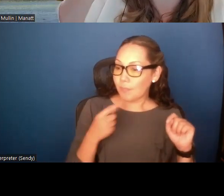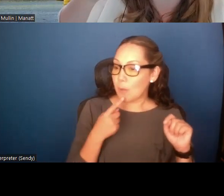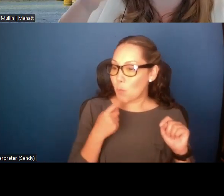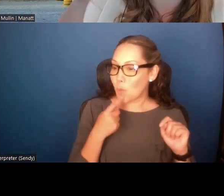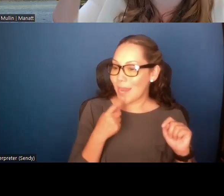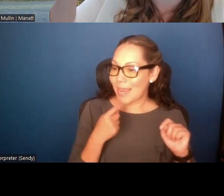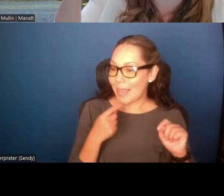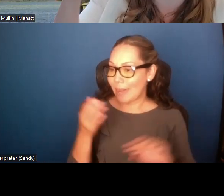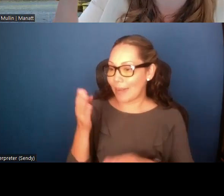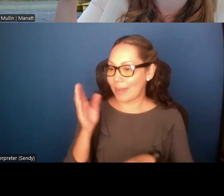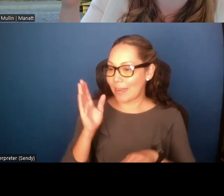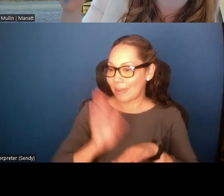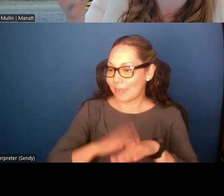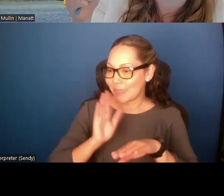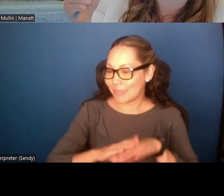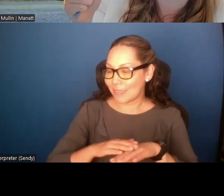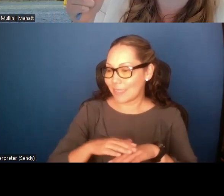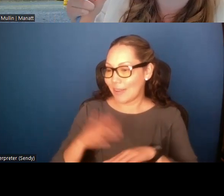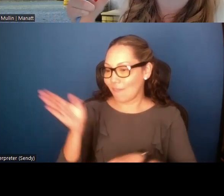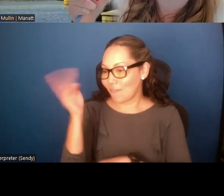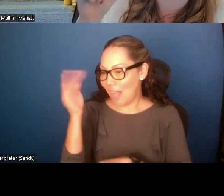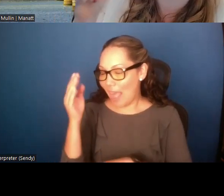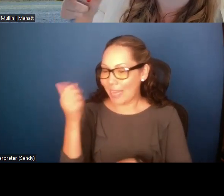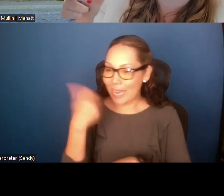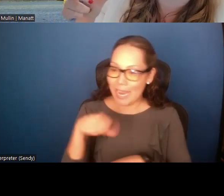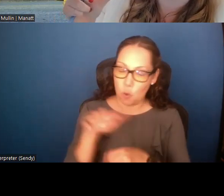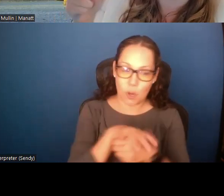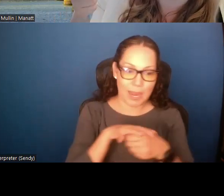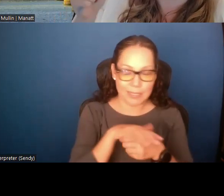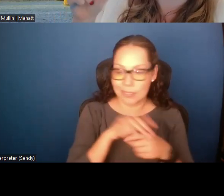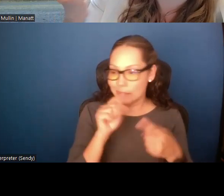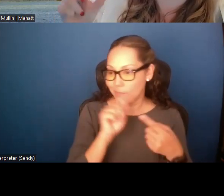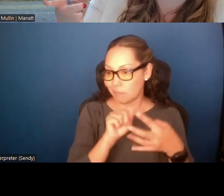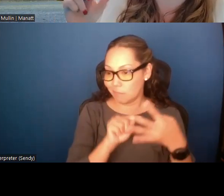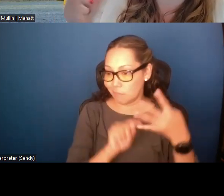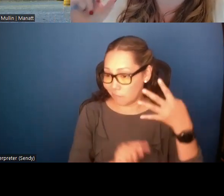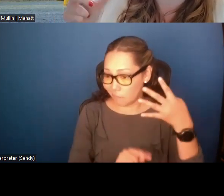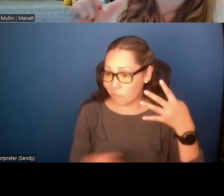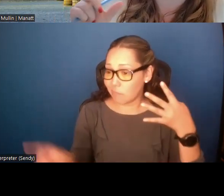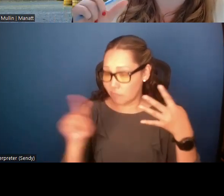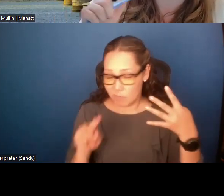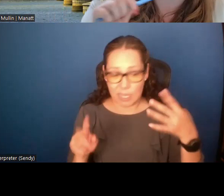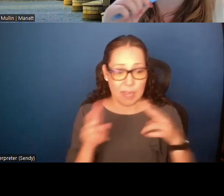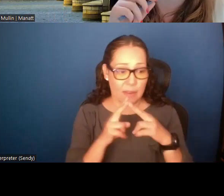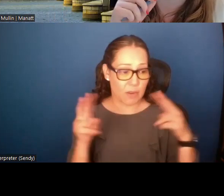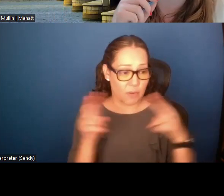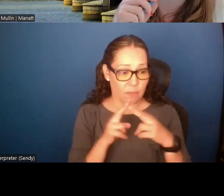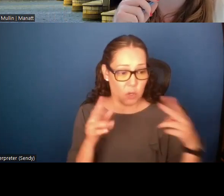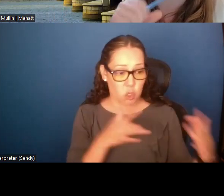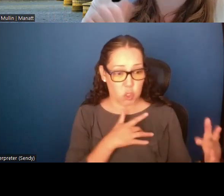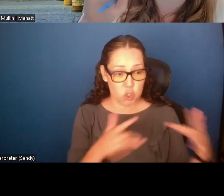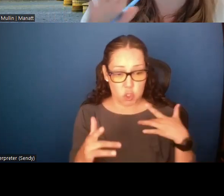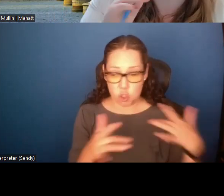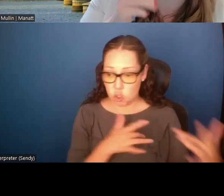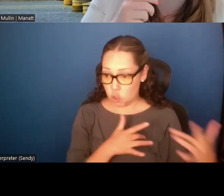here for people or particular phrases in this that they are very concerned with, to either kind